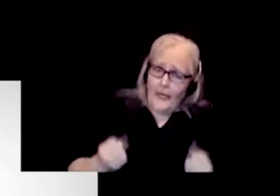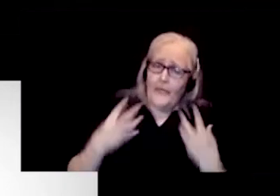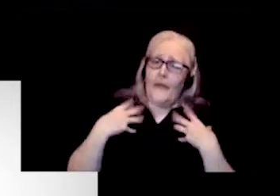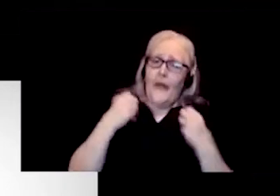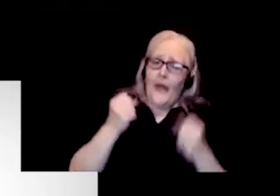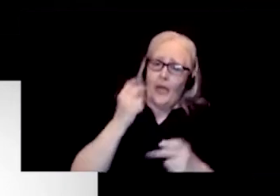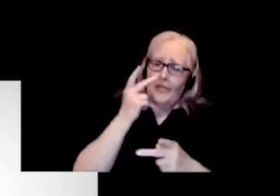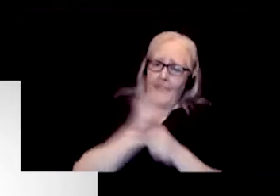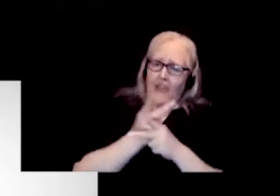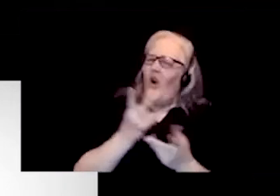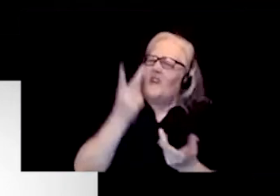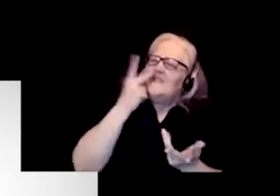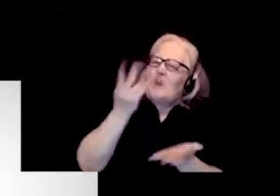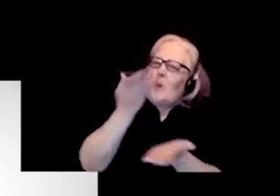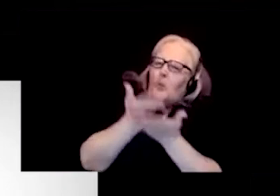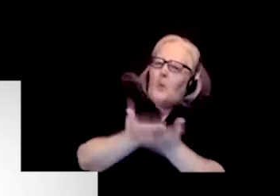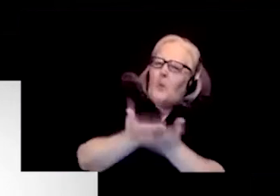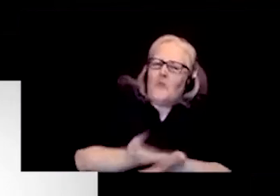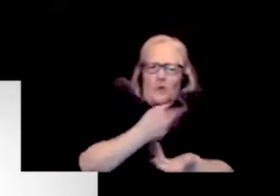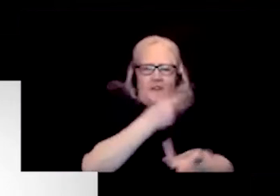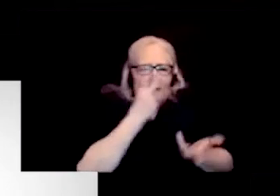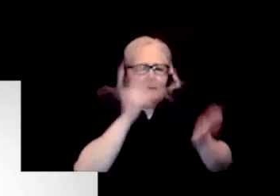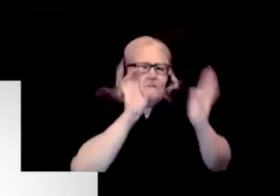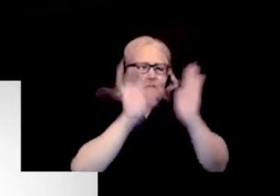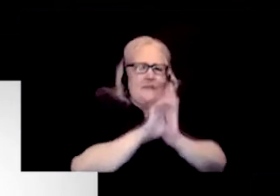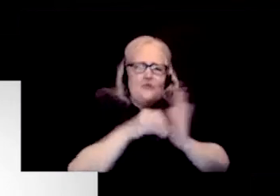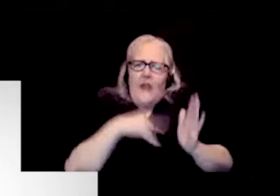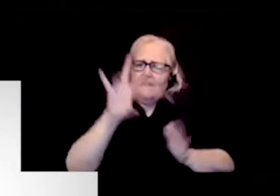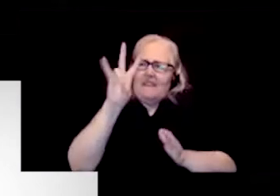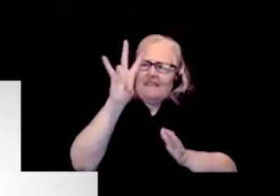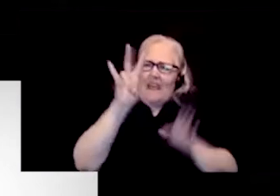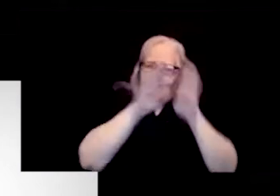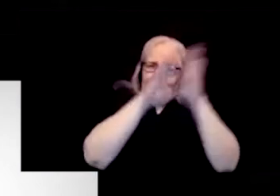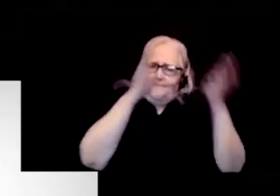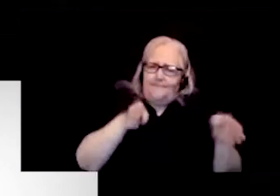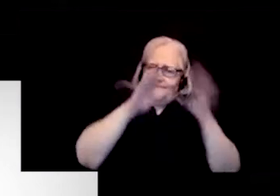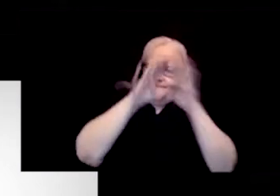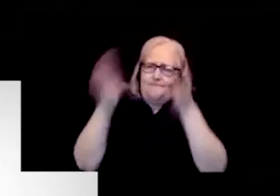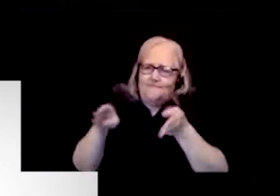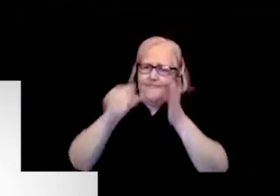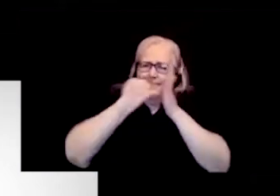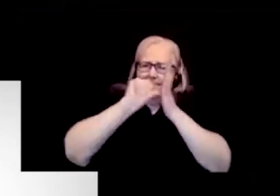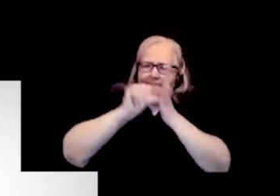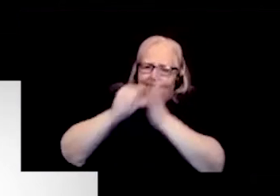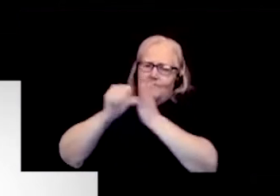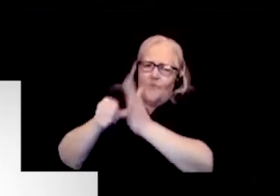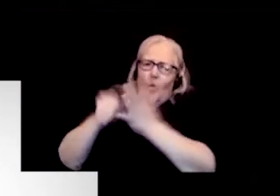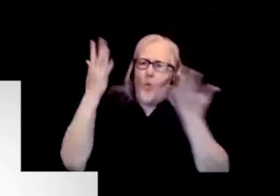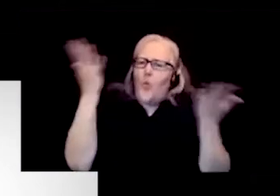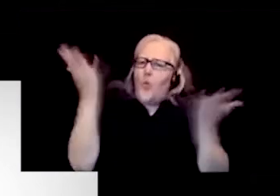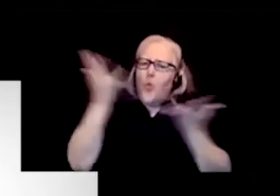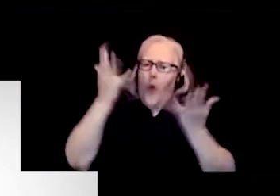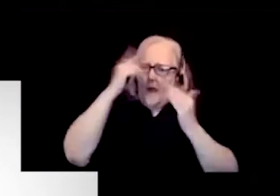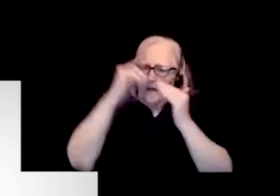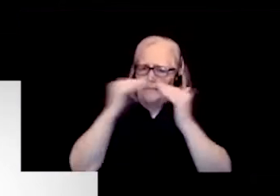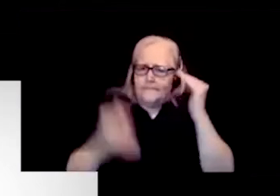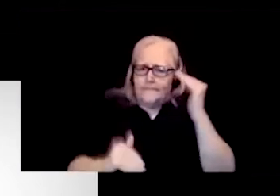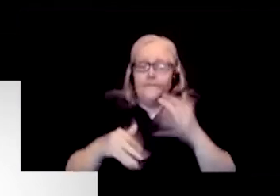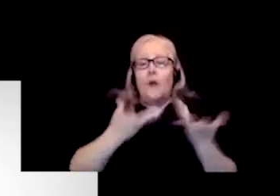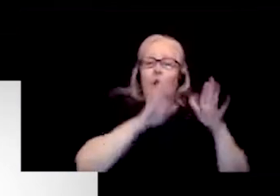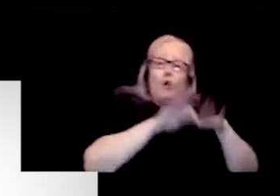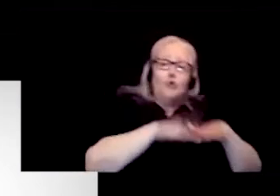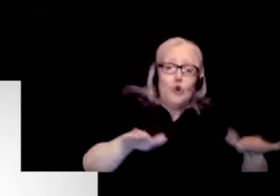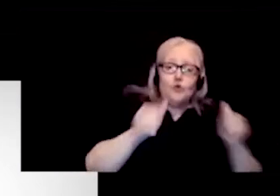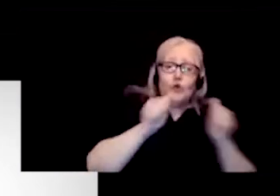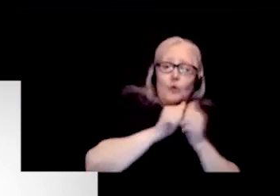shown on this slide with 7 tombstones, highlighting some of those inequities. Inequities such as children with developmental issues or